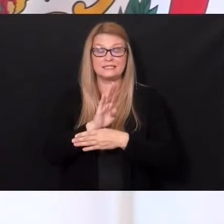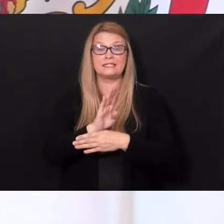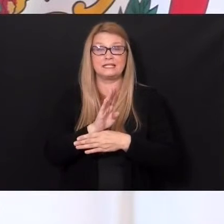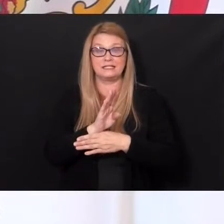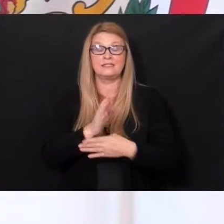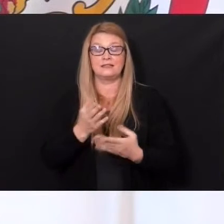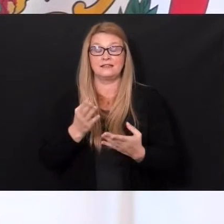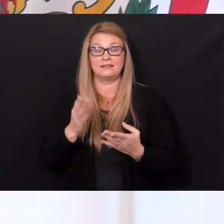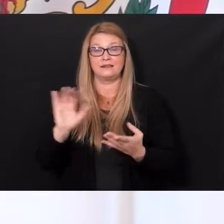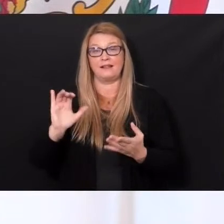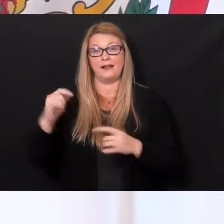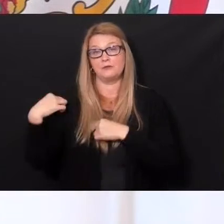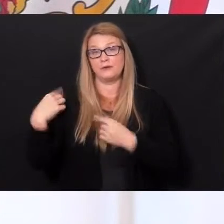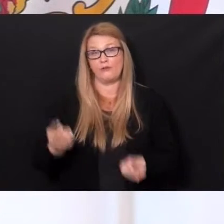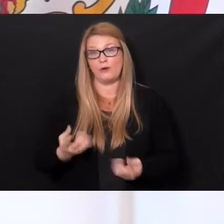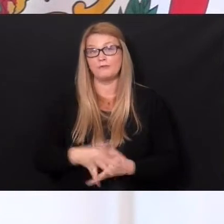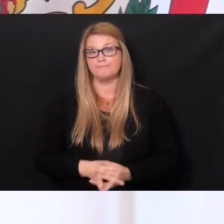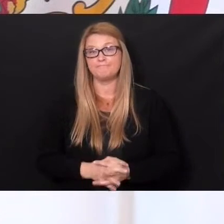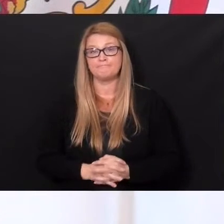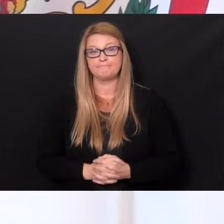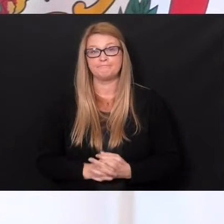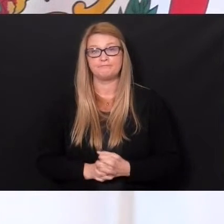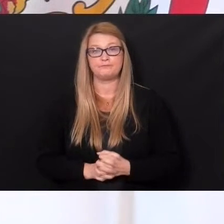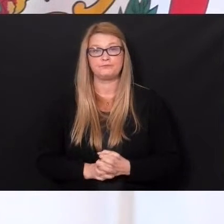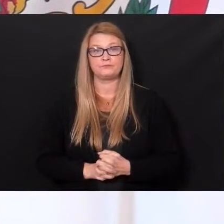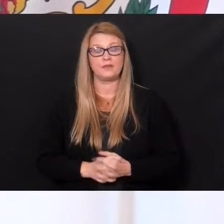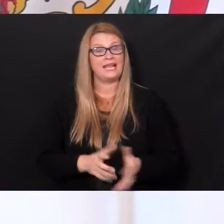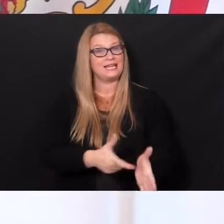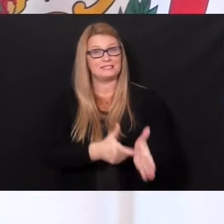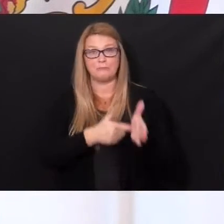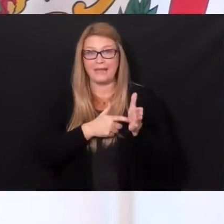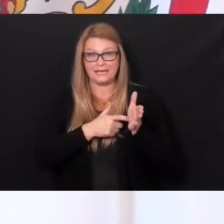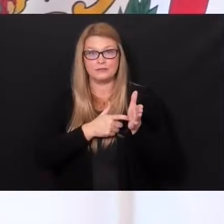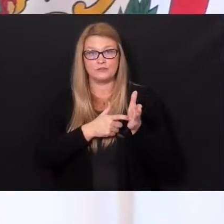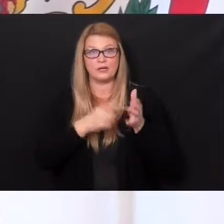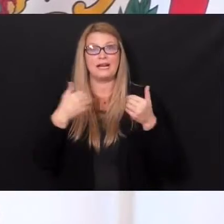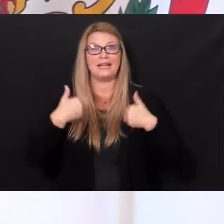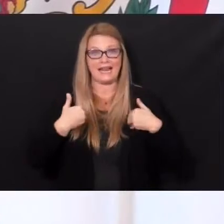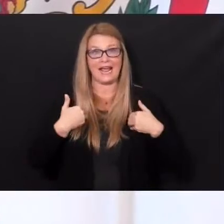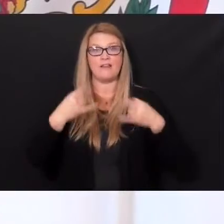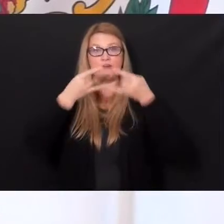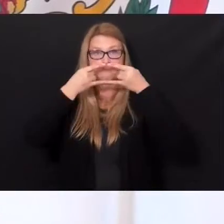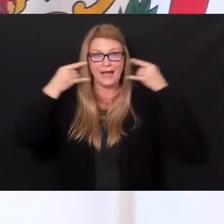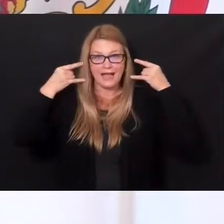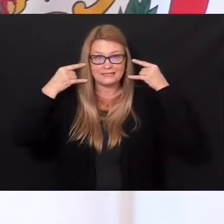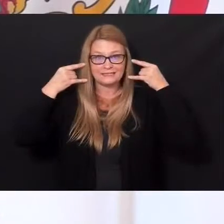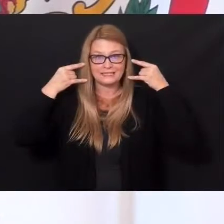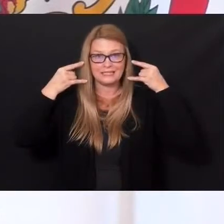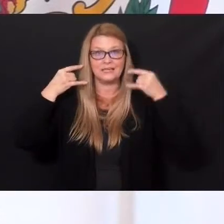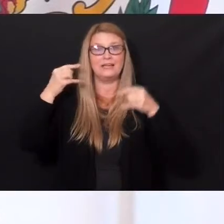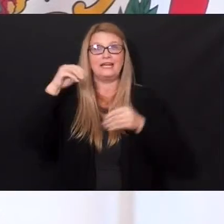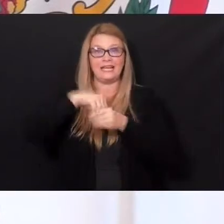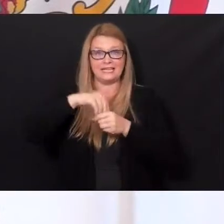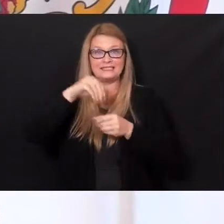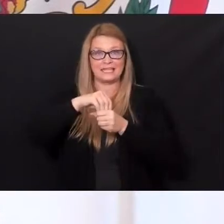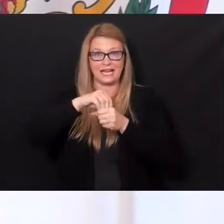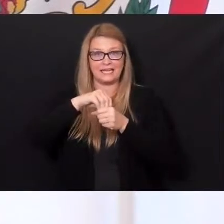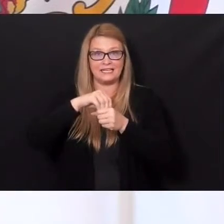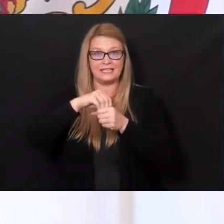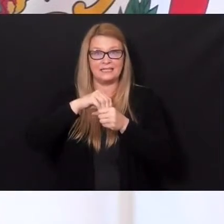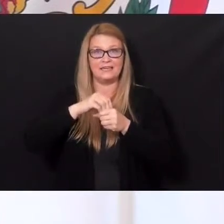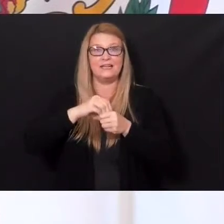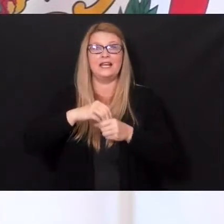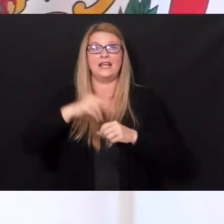we've already done. You know, it's mandatory to wear your face mask indoors, you know, in